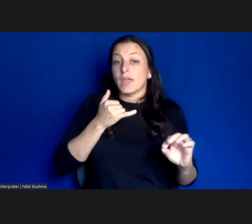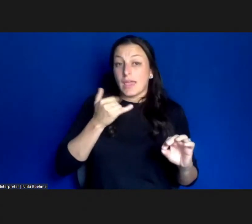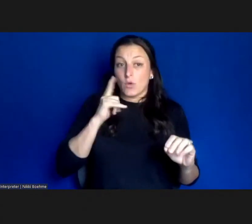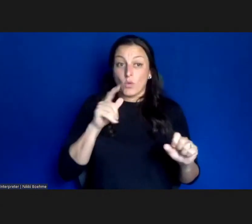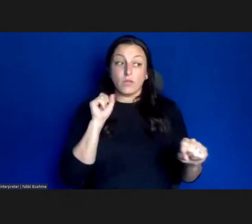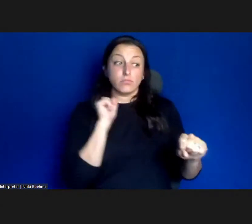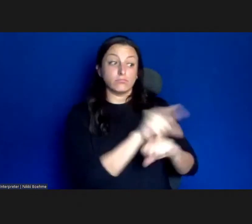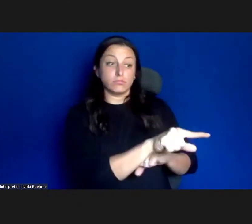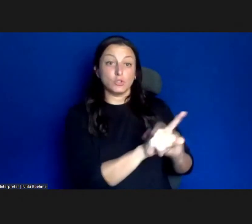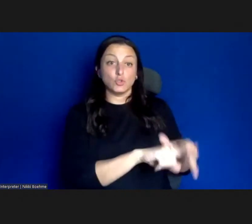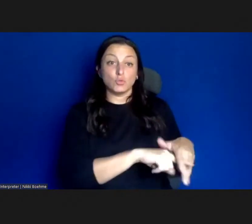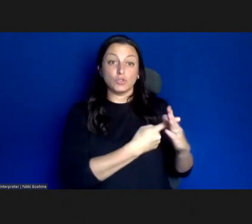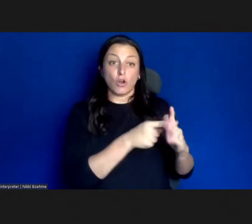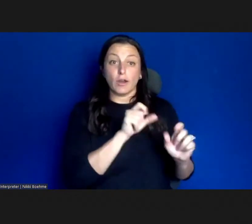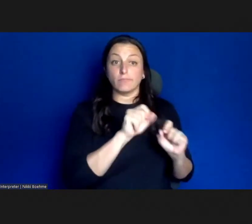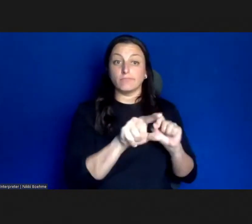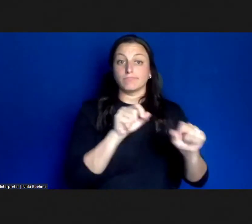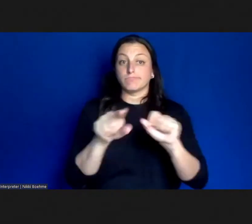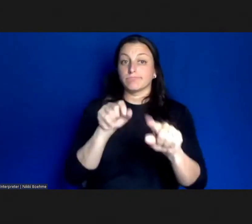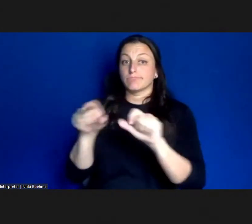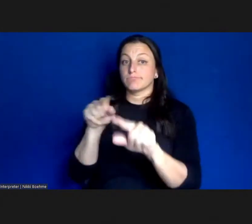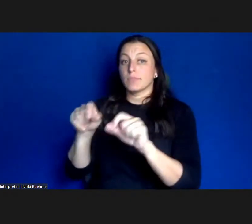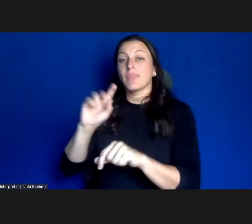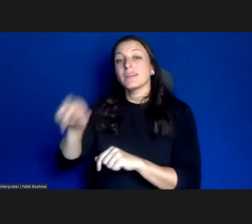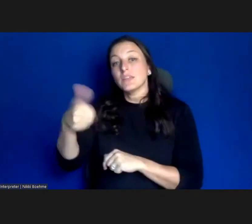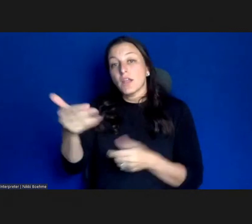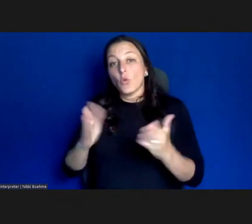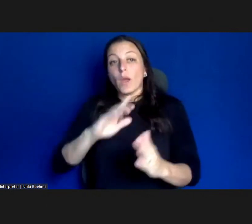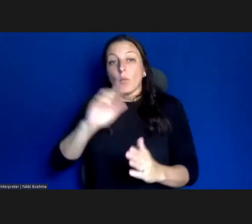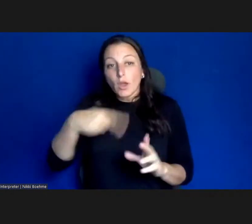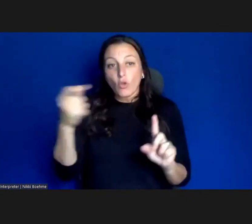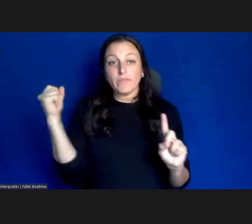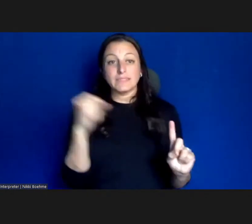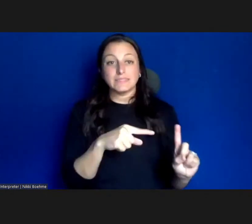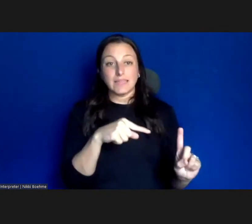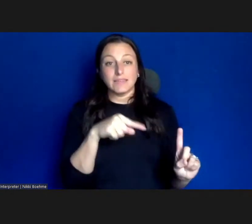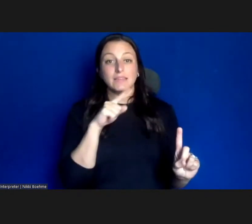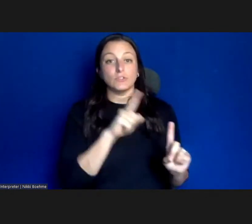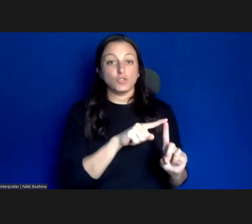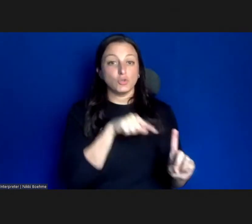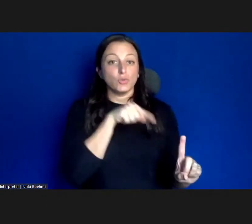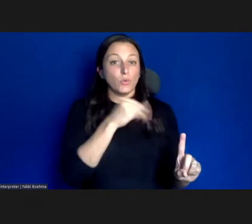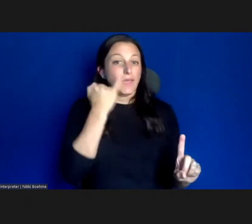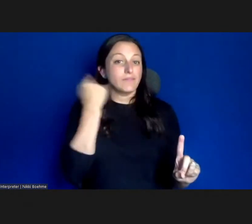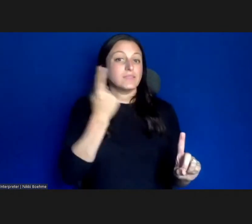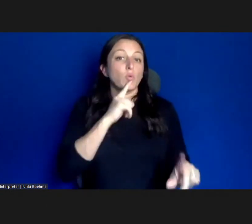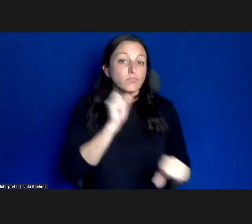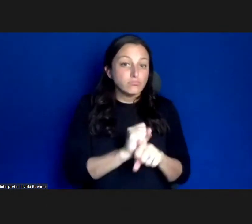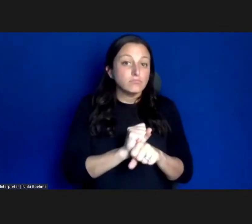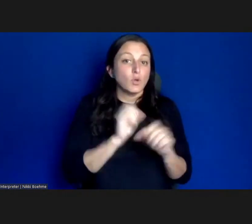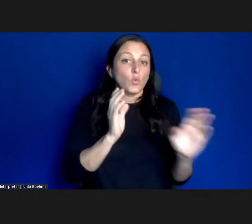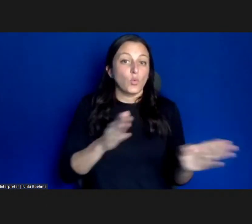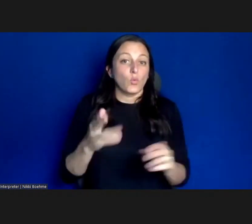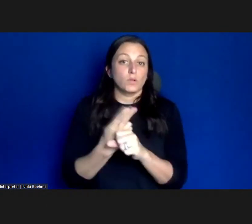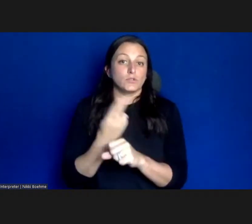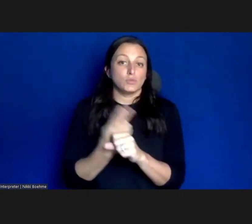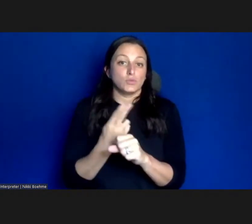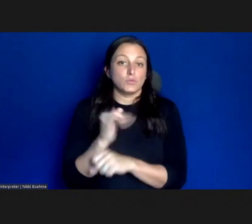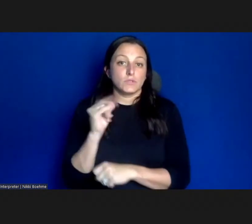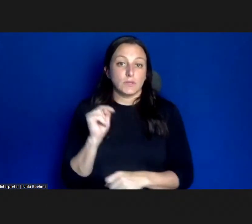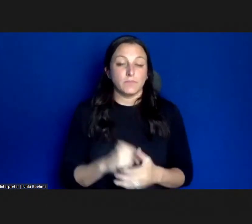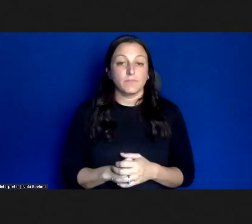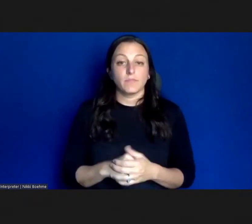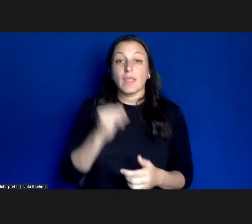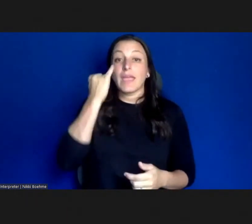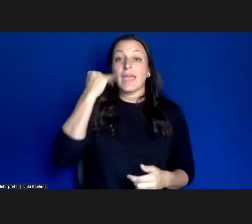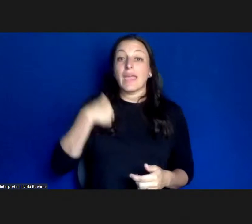sent is another mitigating factor to make sure that we're only sending it to folks that are intending to use this in a proper way. If I were to